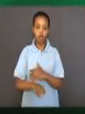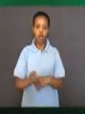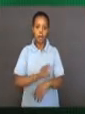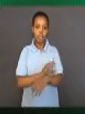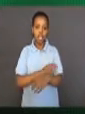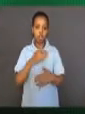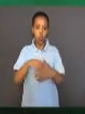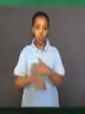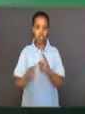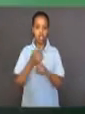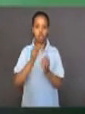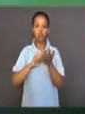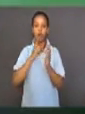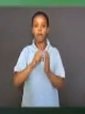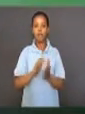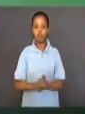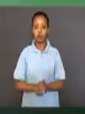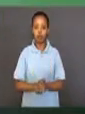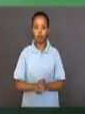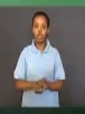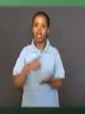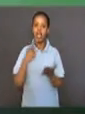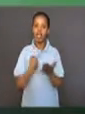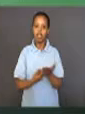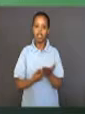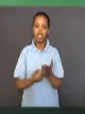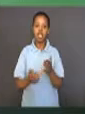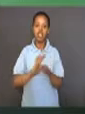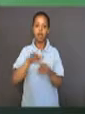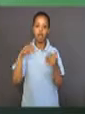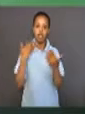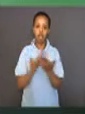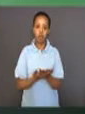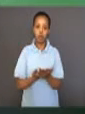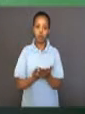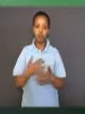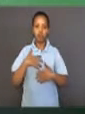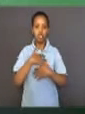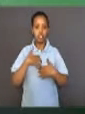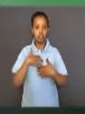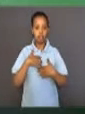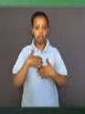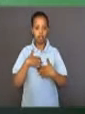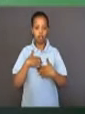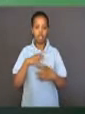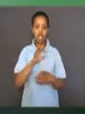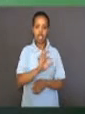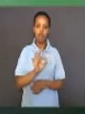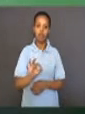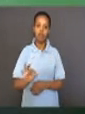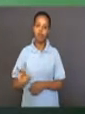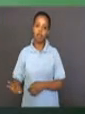within their cells. These include animals,